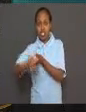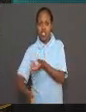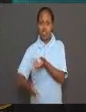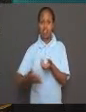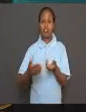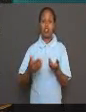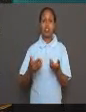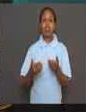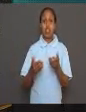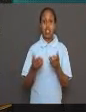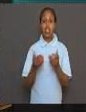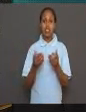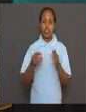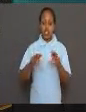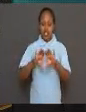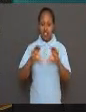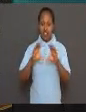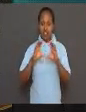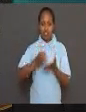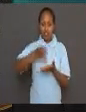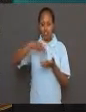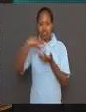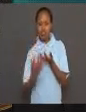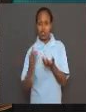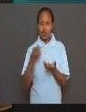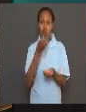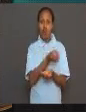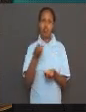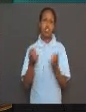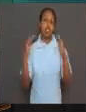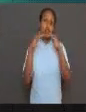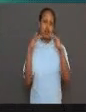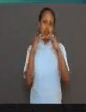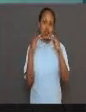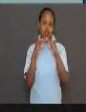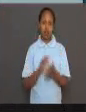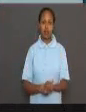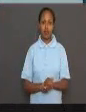to make room for the object.